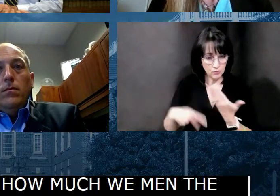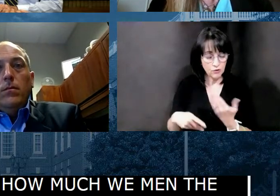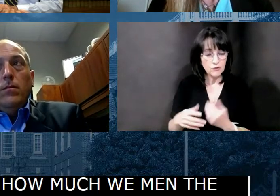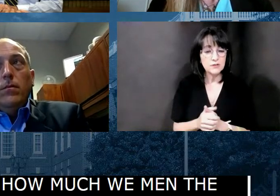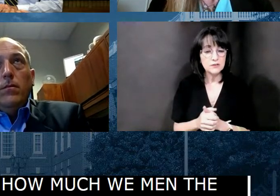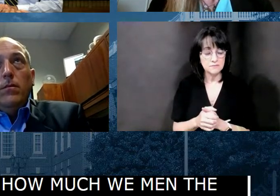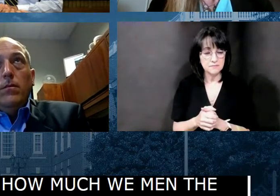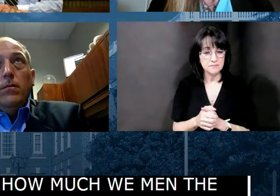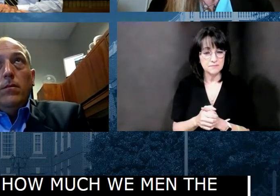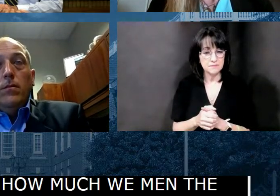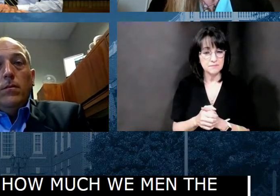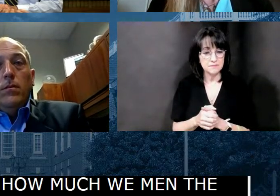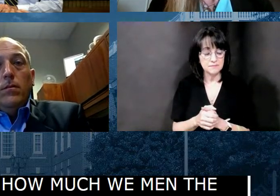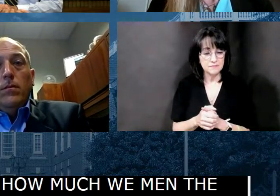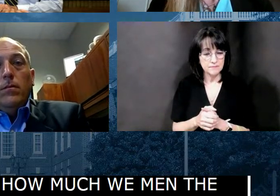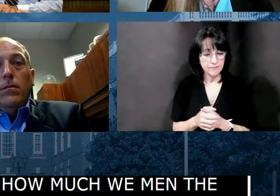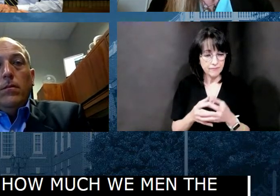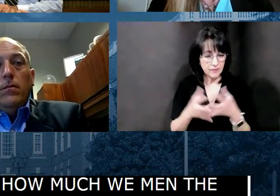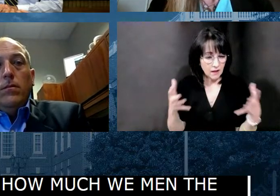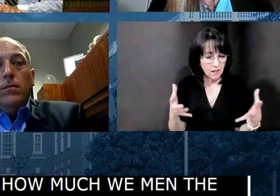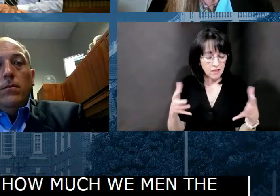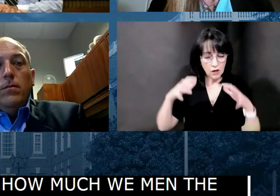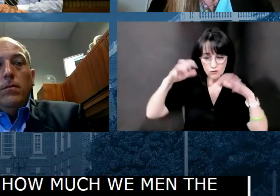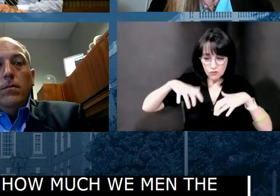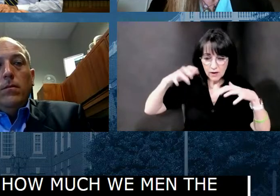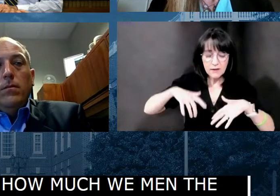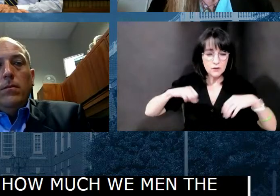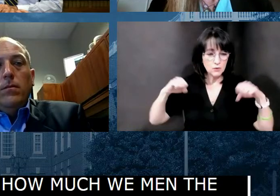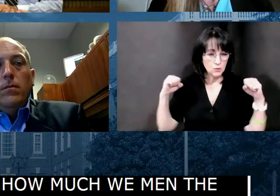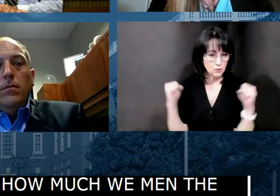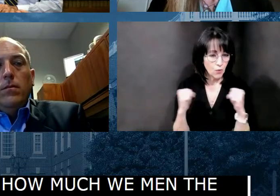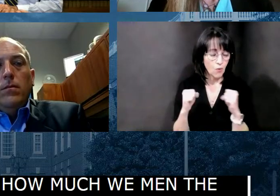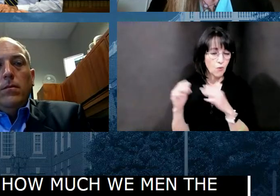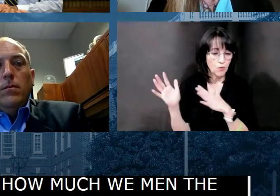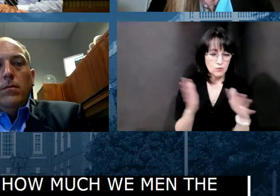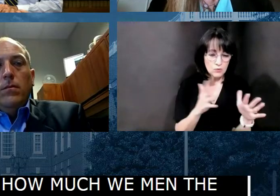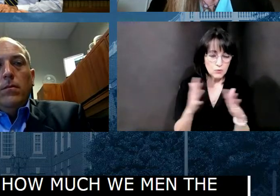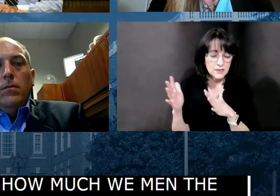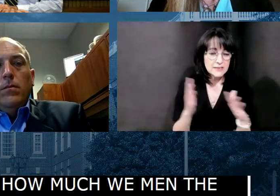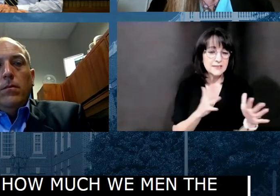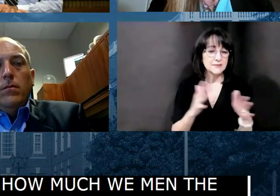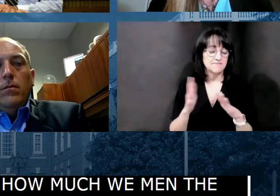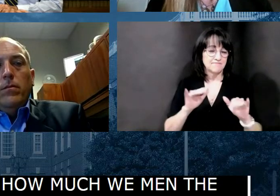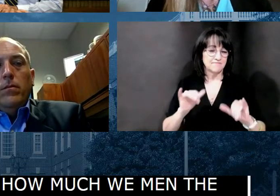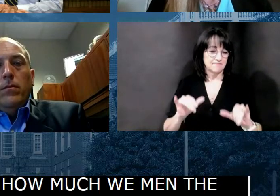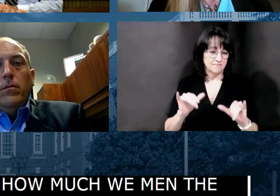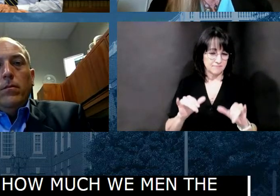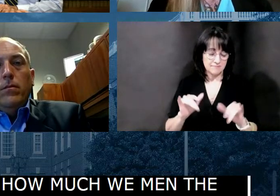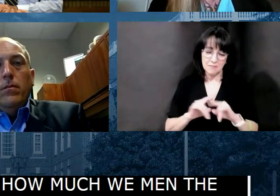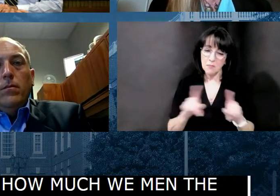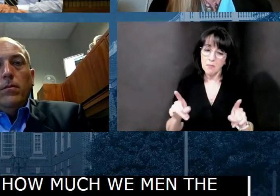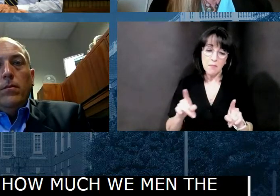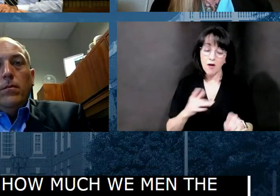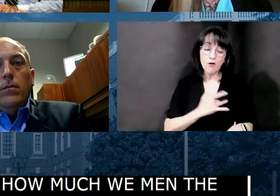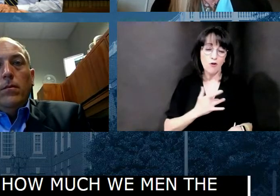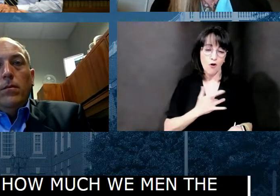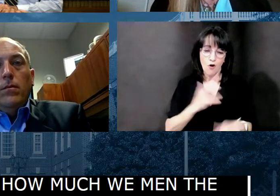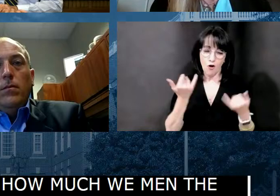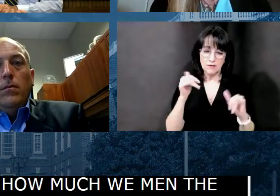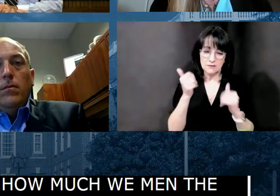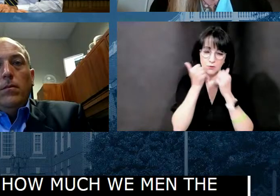of rain and cold and wind, but there were warm hearts under the